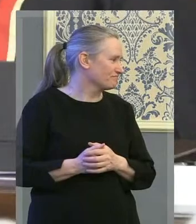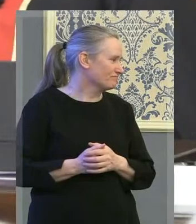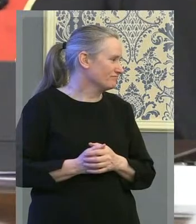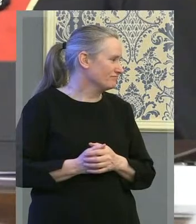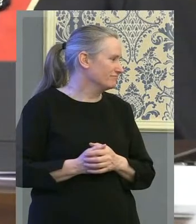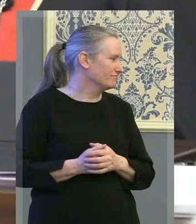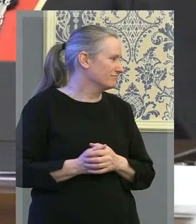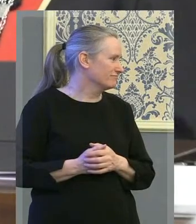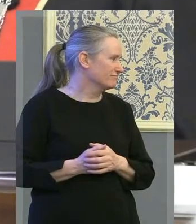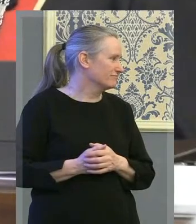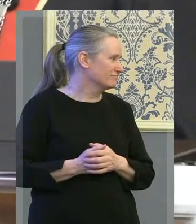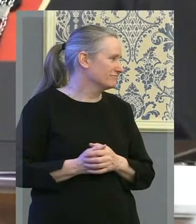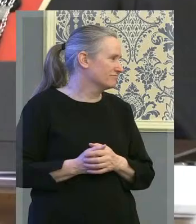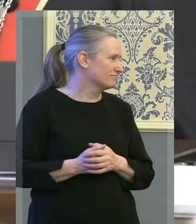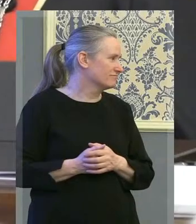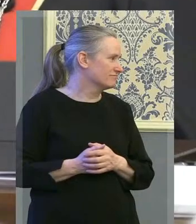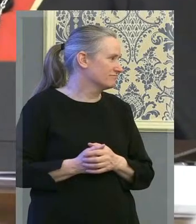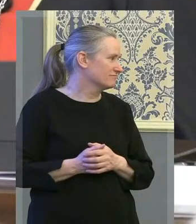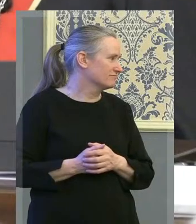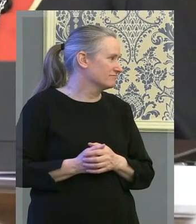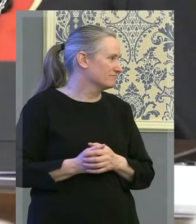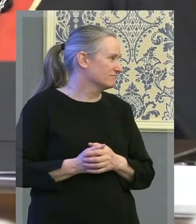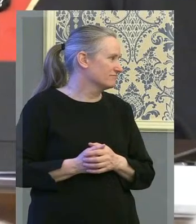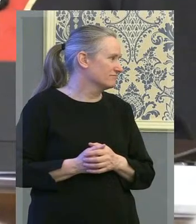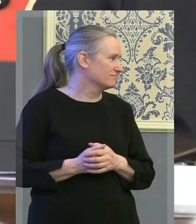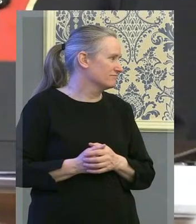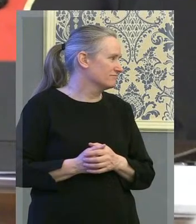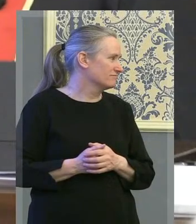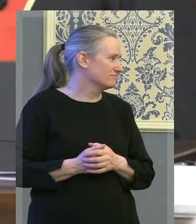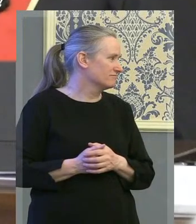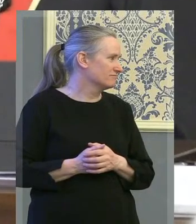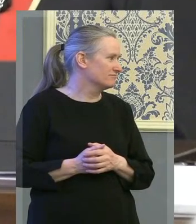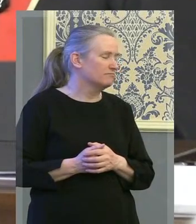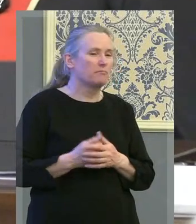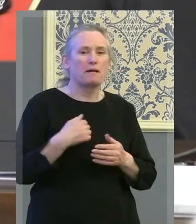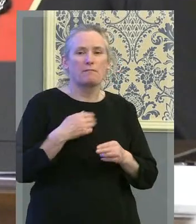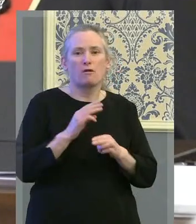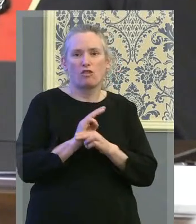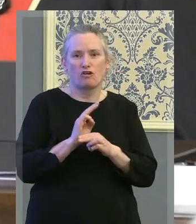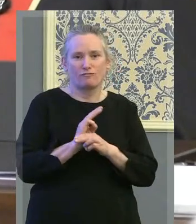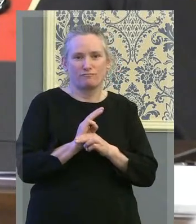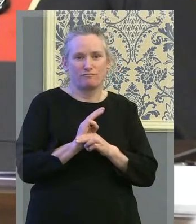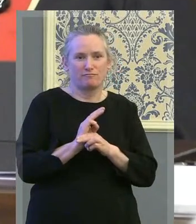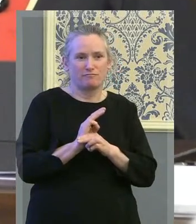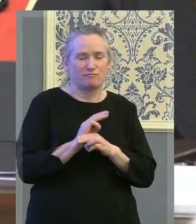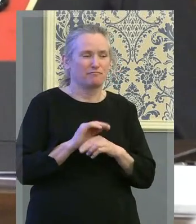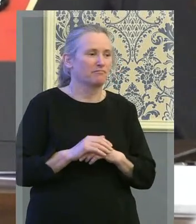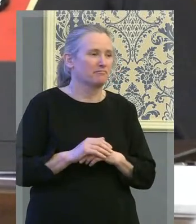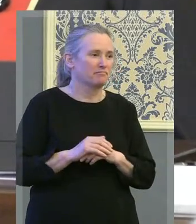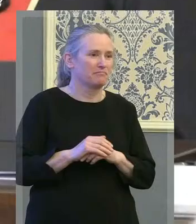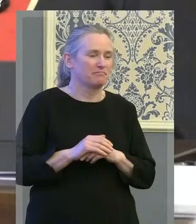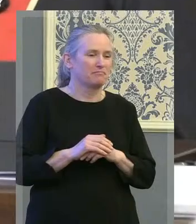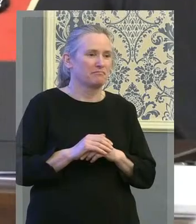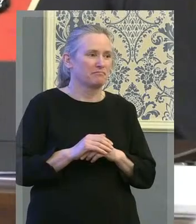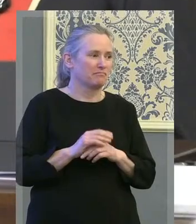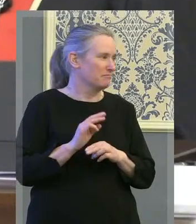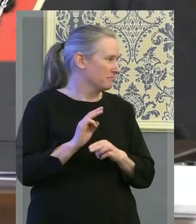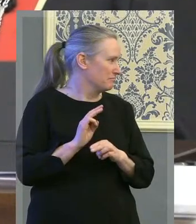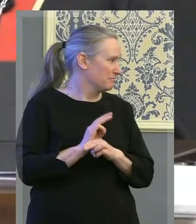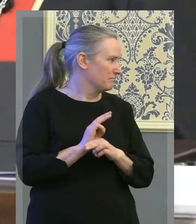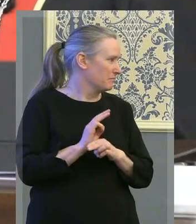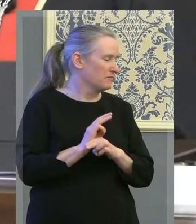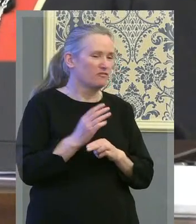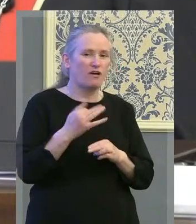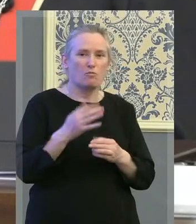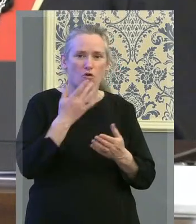that. The biggest regret I have, of course, is my mother. Mum, a Waterford girl, Mum would have loved